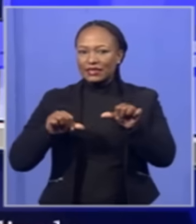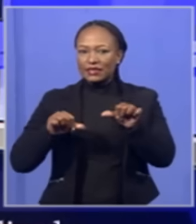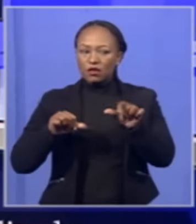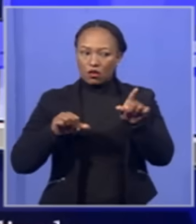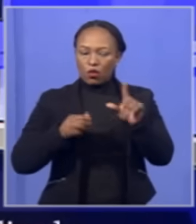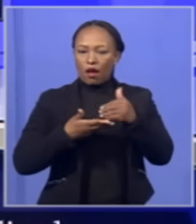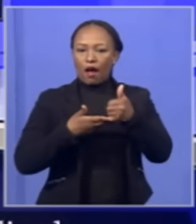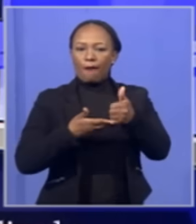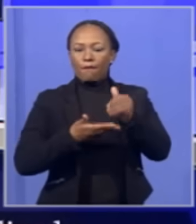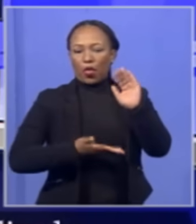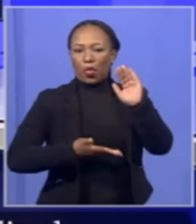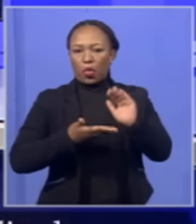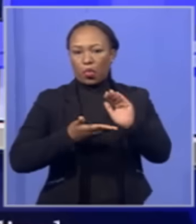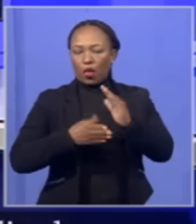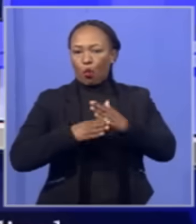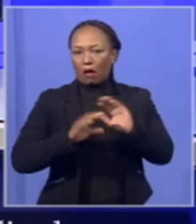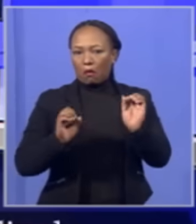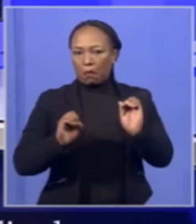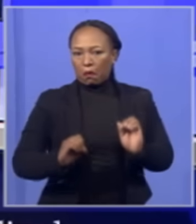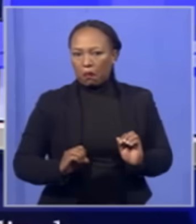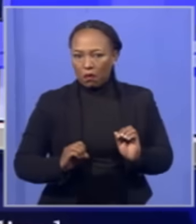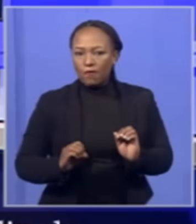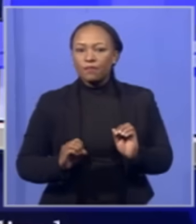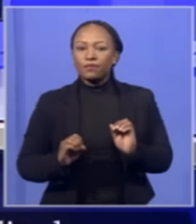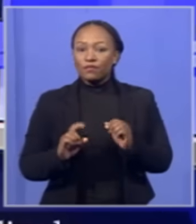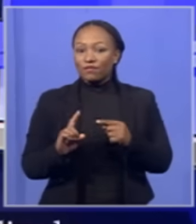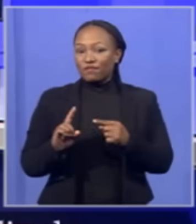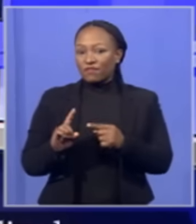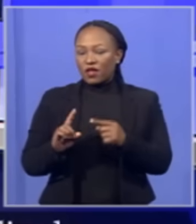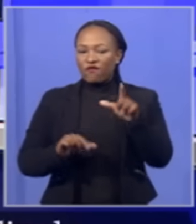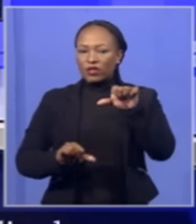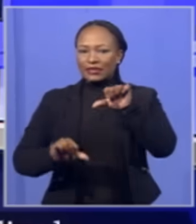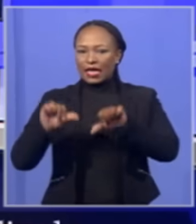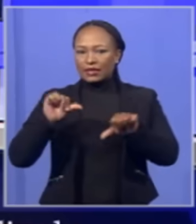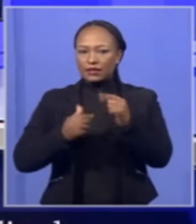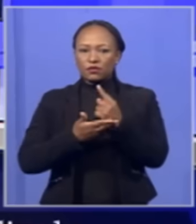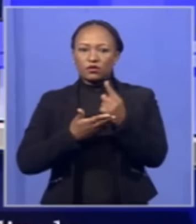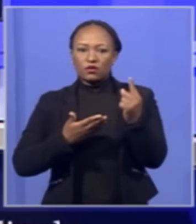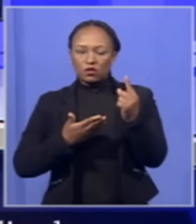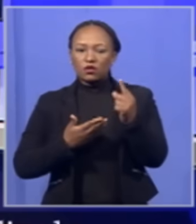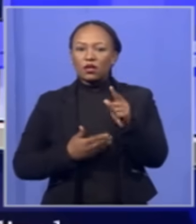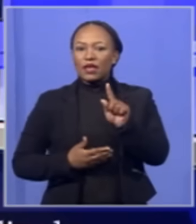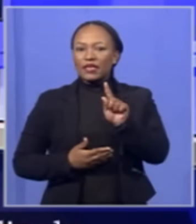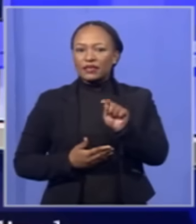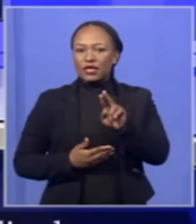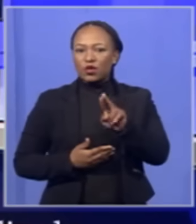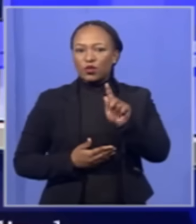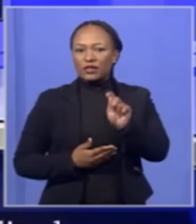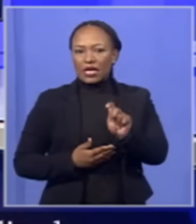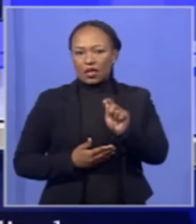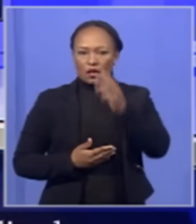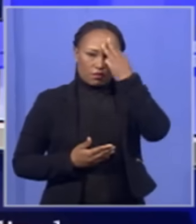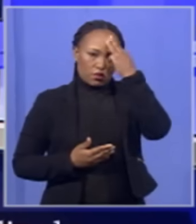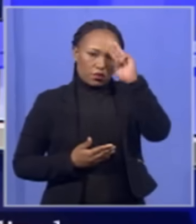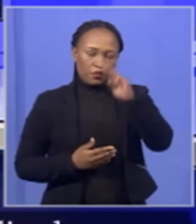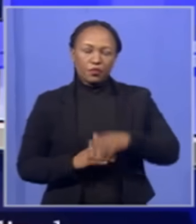botlhokatiro. O ne a bua kwa tiragalong ya go thankgolola beke ya bosetšhaba ya science kwa Tshwane University of Technology kwa